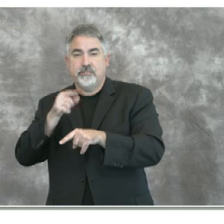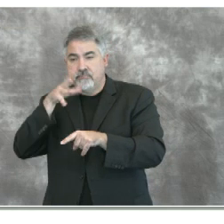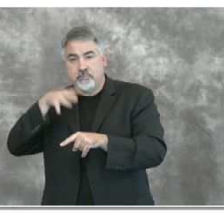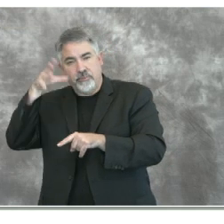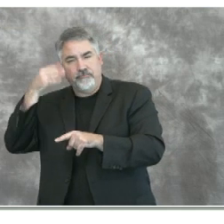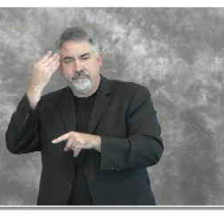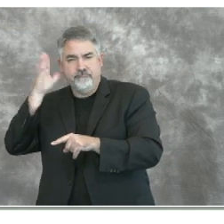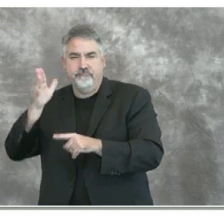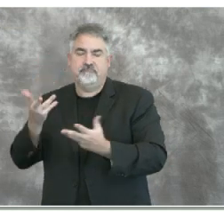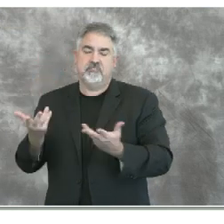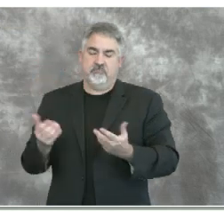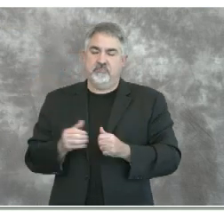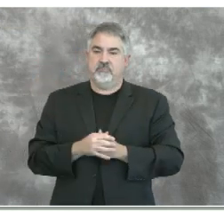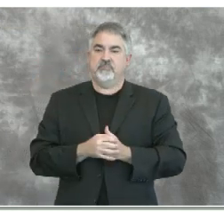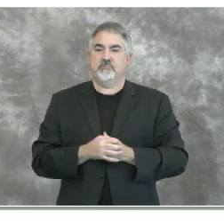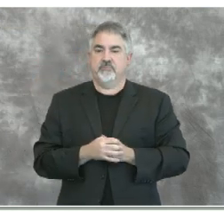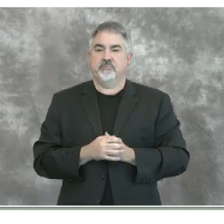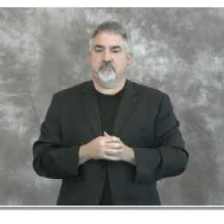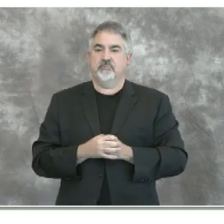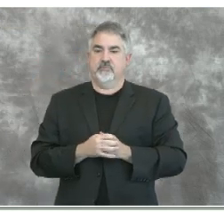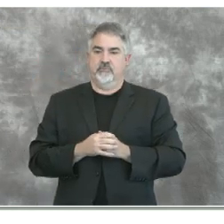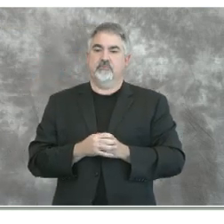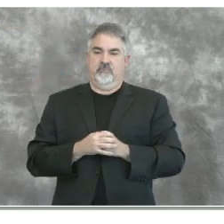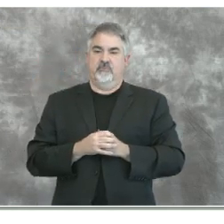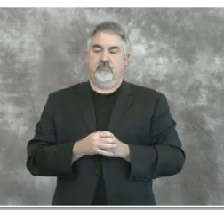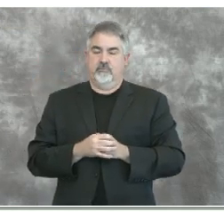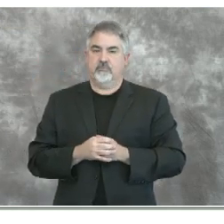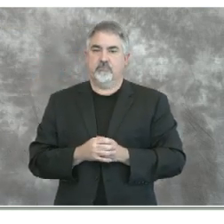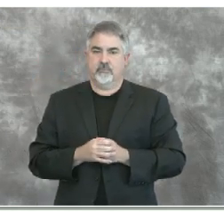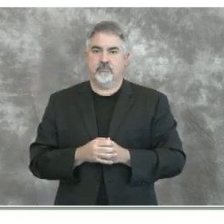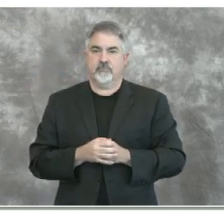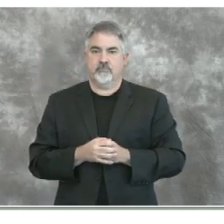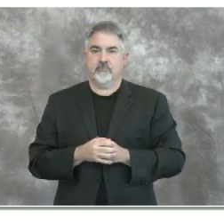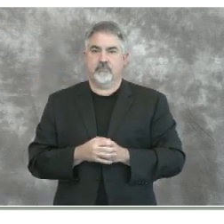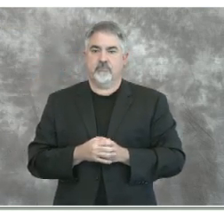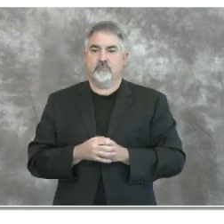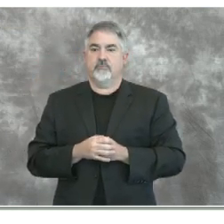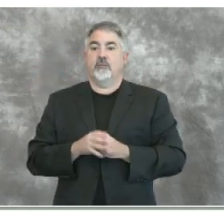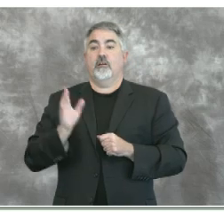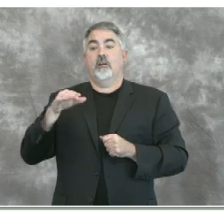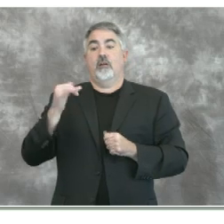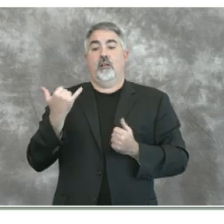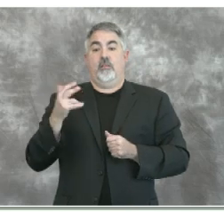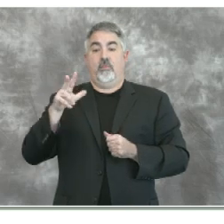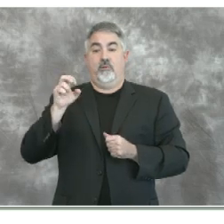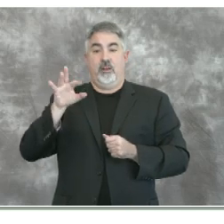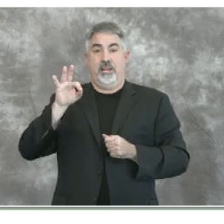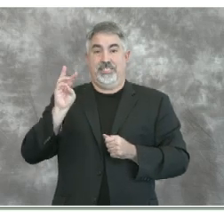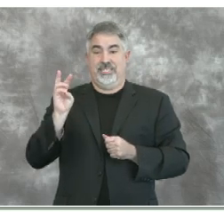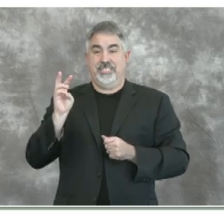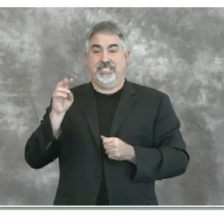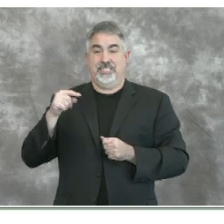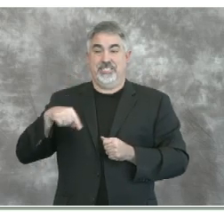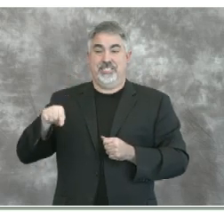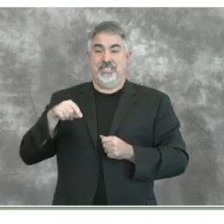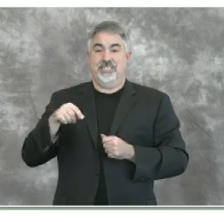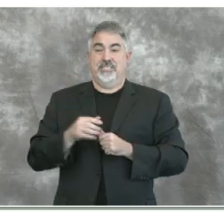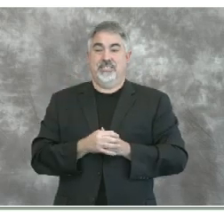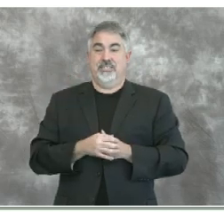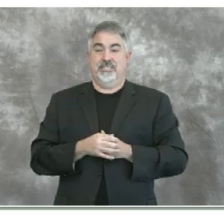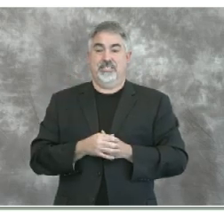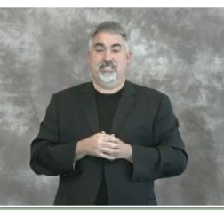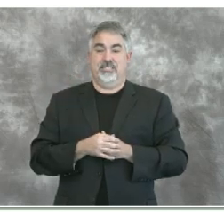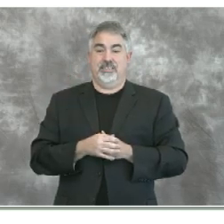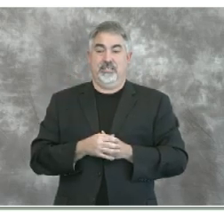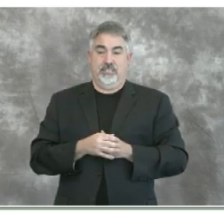approximately 0.3%, that have no gender identification. 396 or 22.5% of the total number